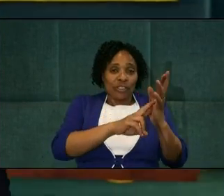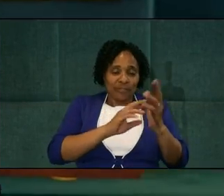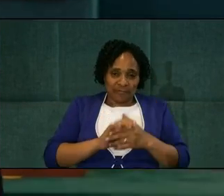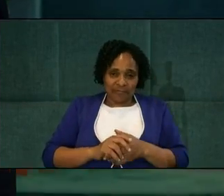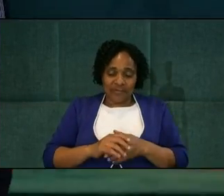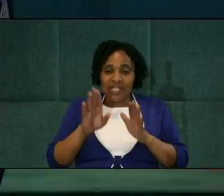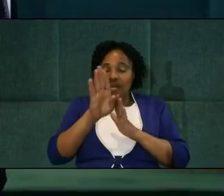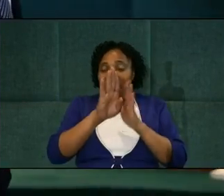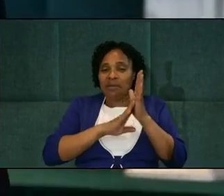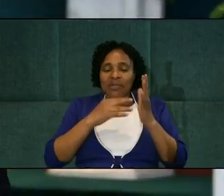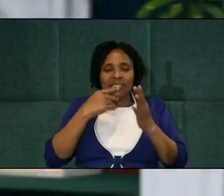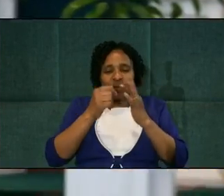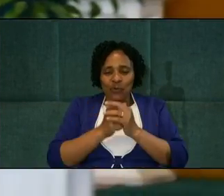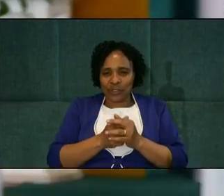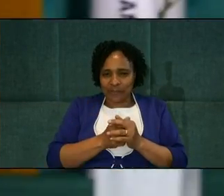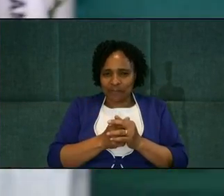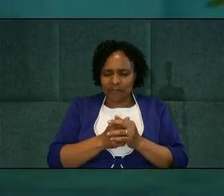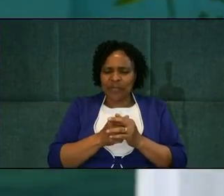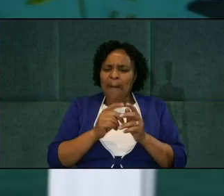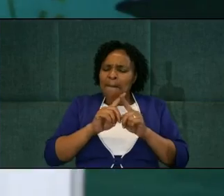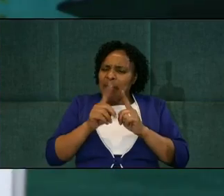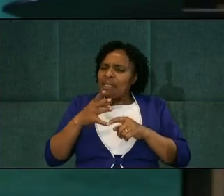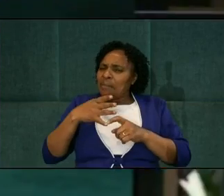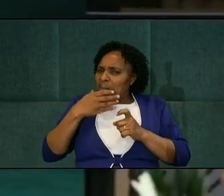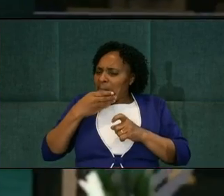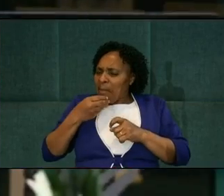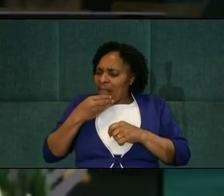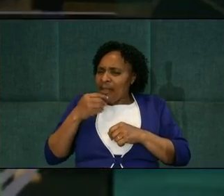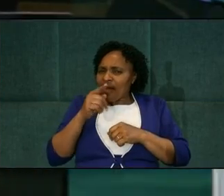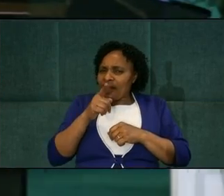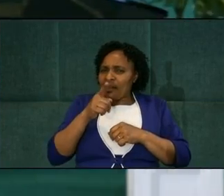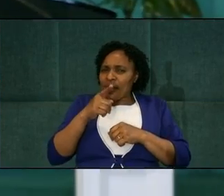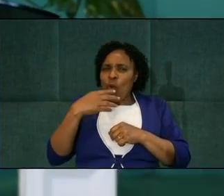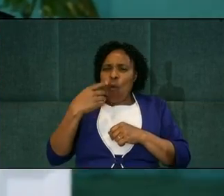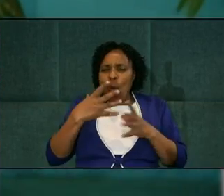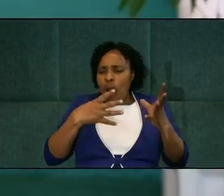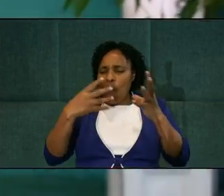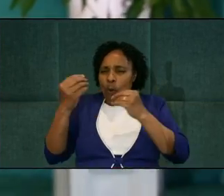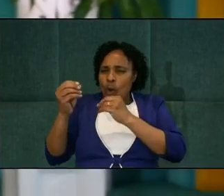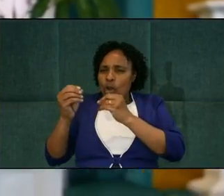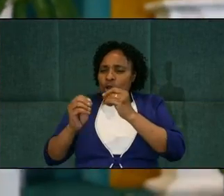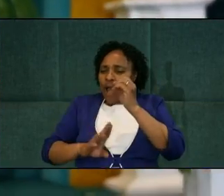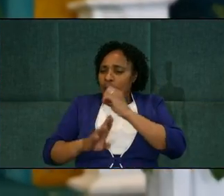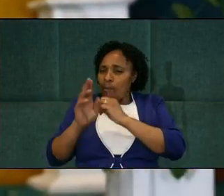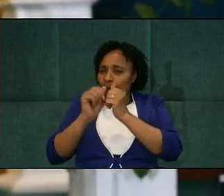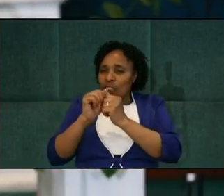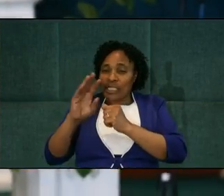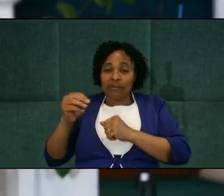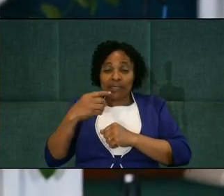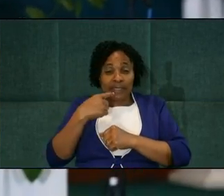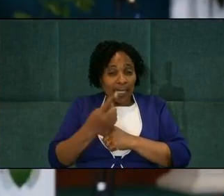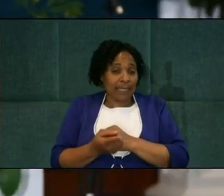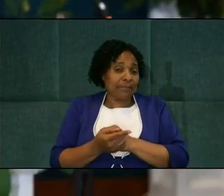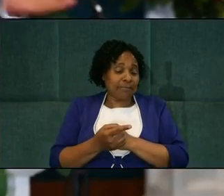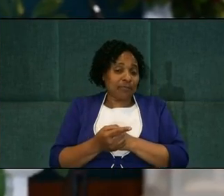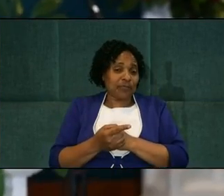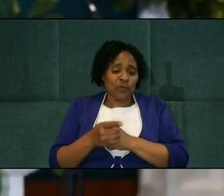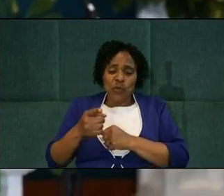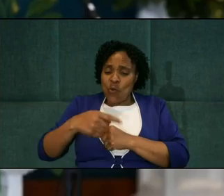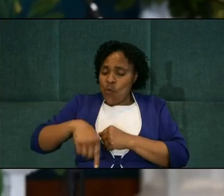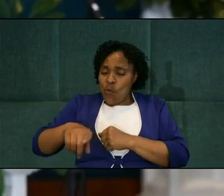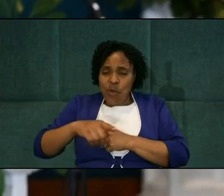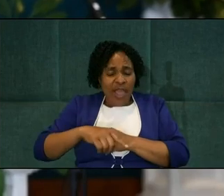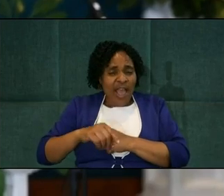the Bible says, help me read. But the men who had gone up with him said, we are